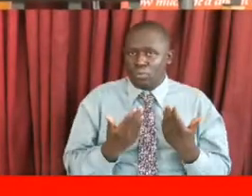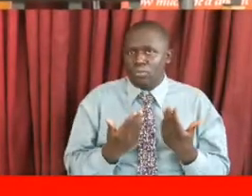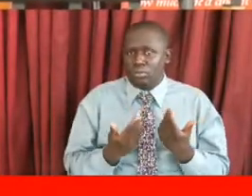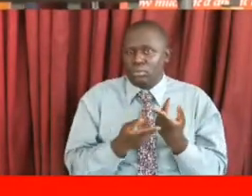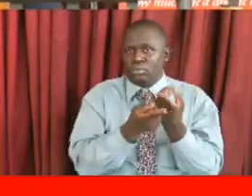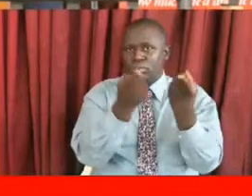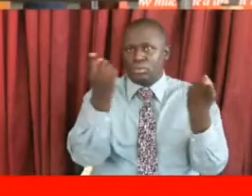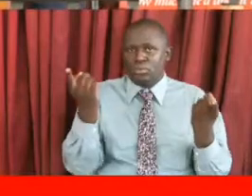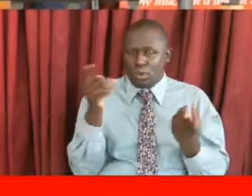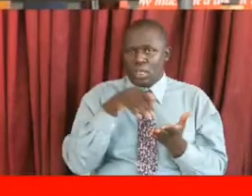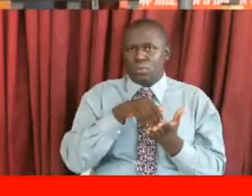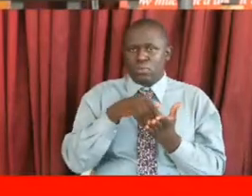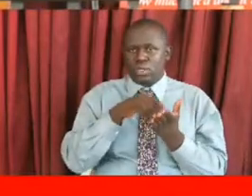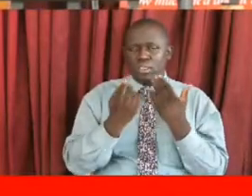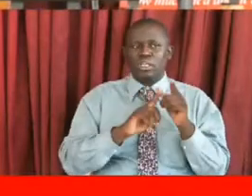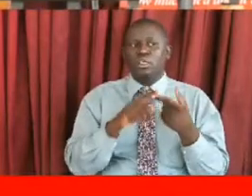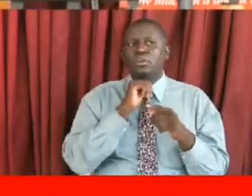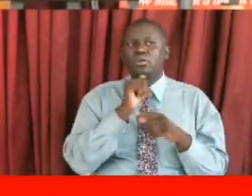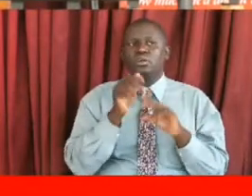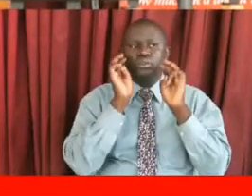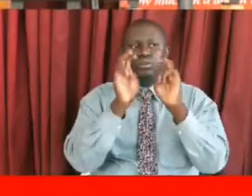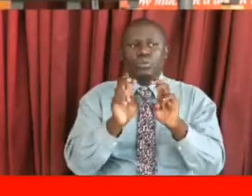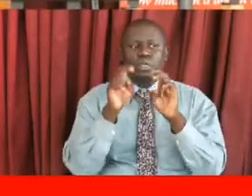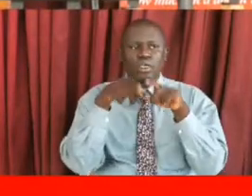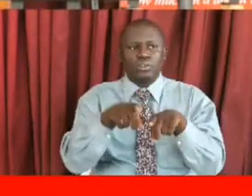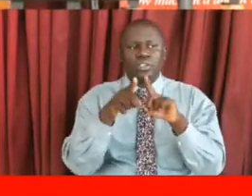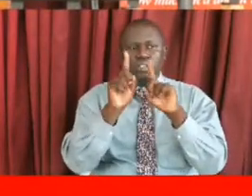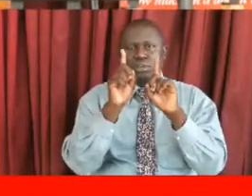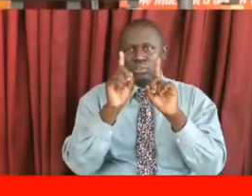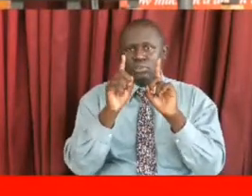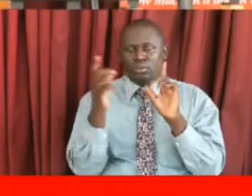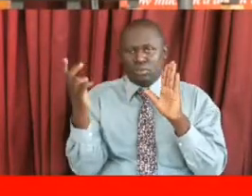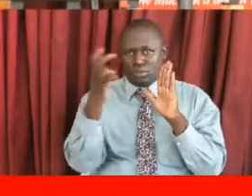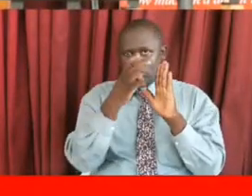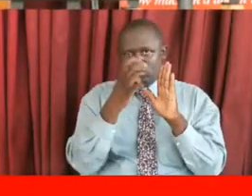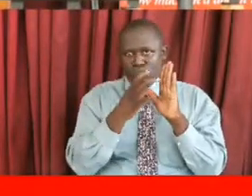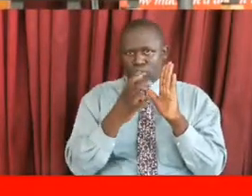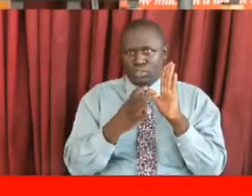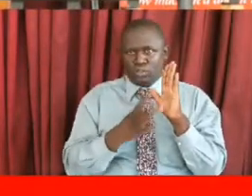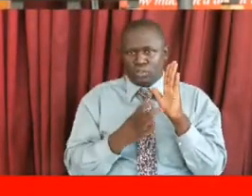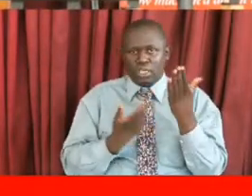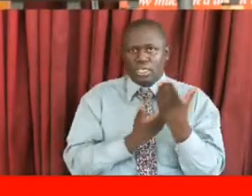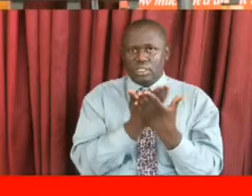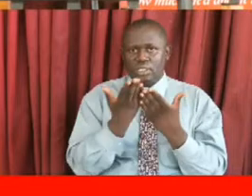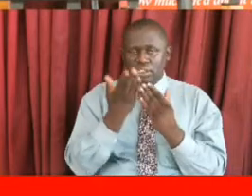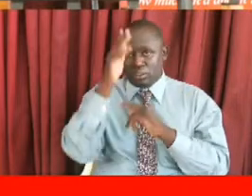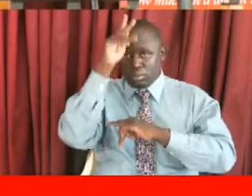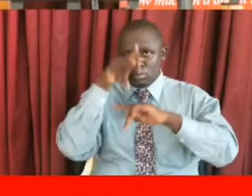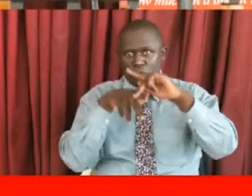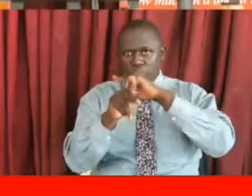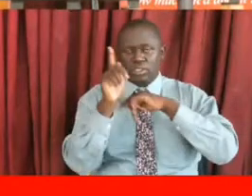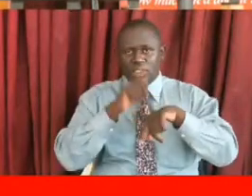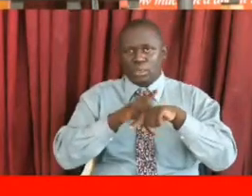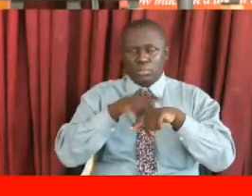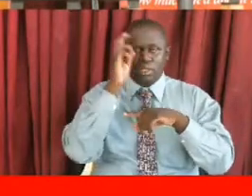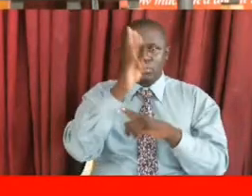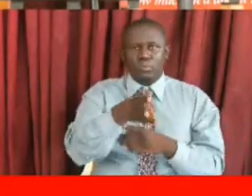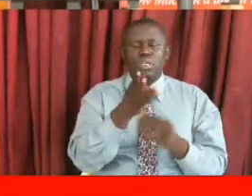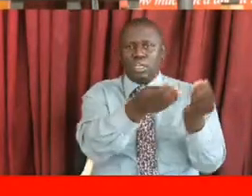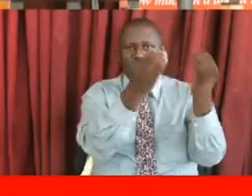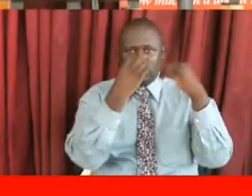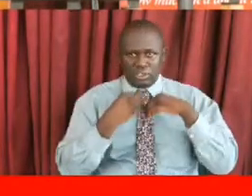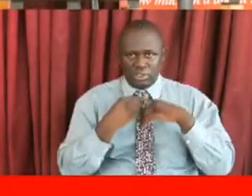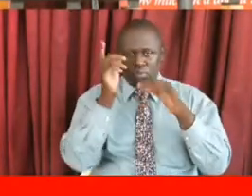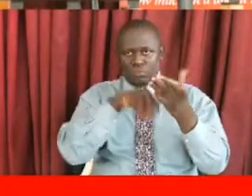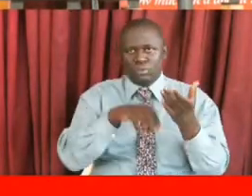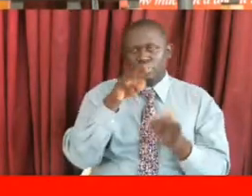you're don't look at yourself look at this prophecy that when we shall receive